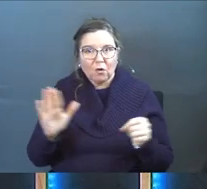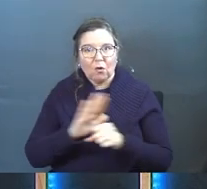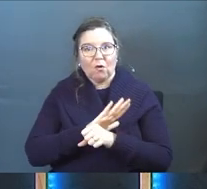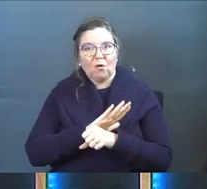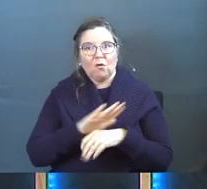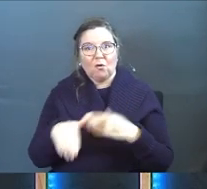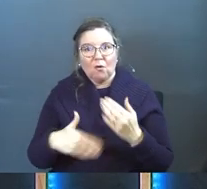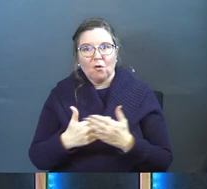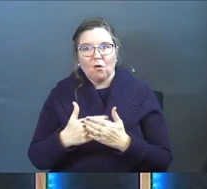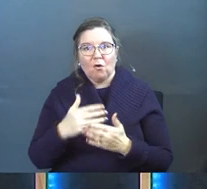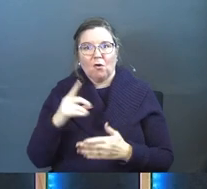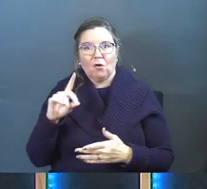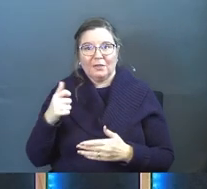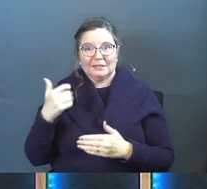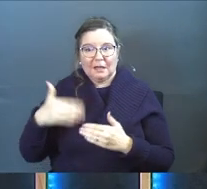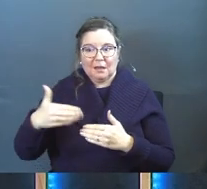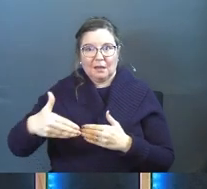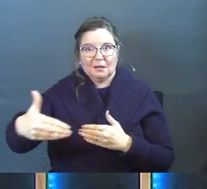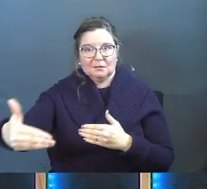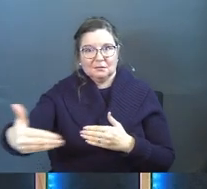the decades.